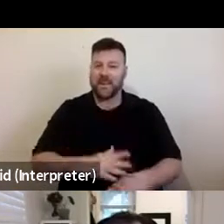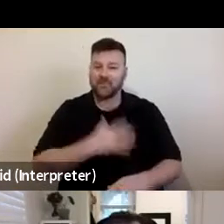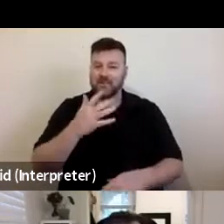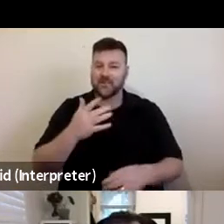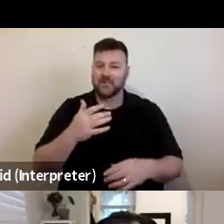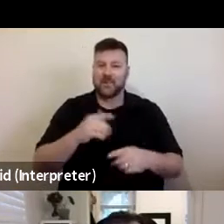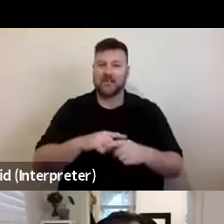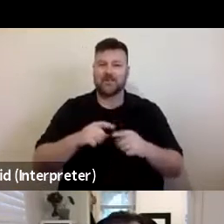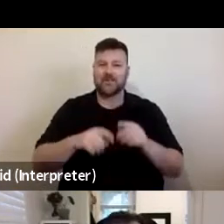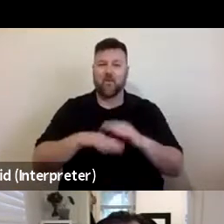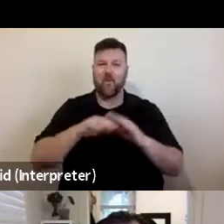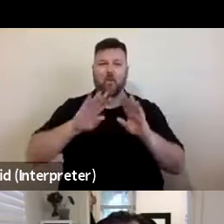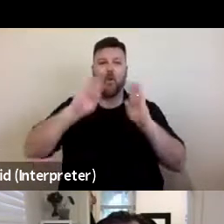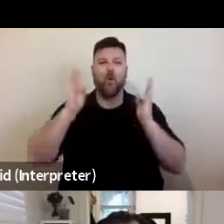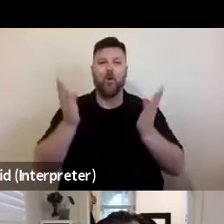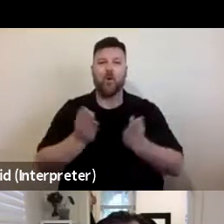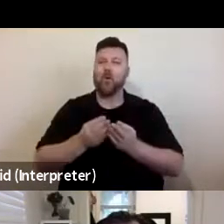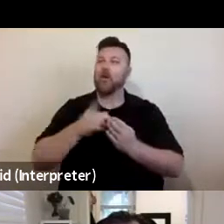out there that's now just emerged completely.